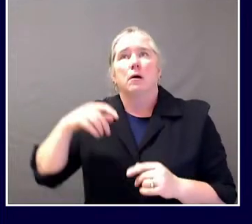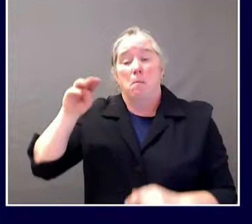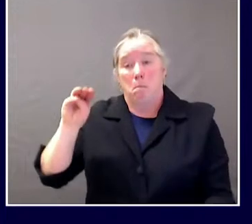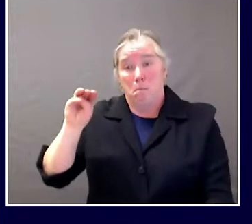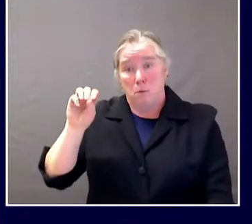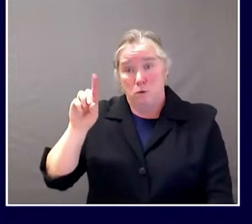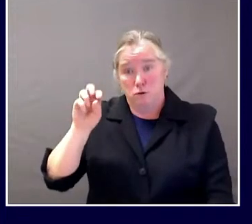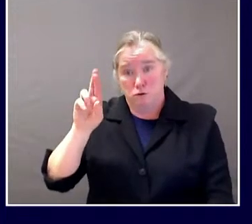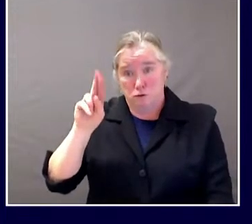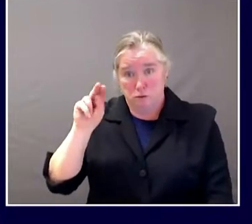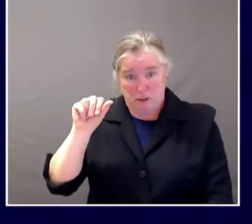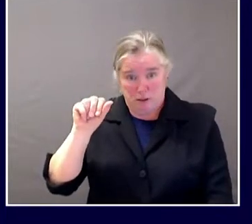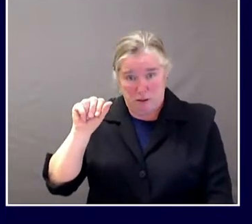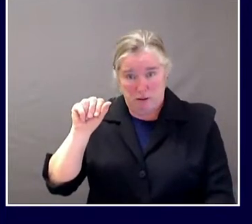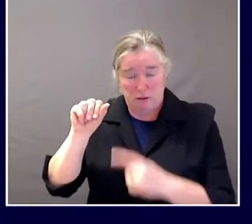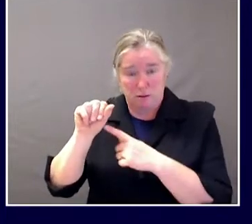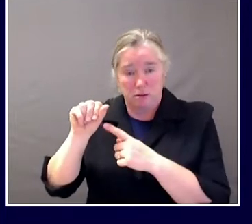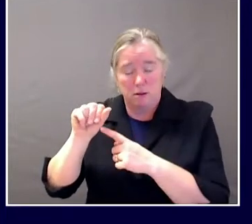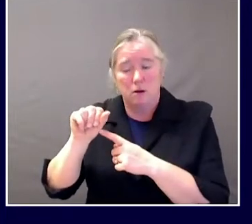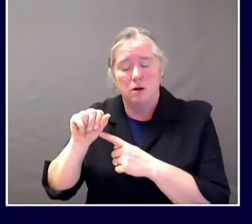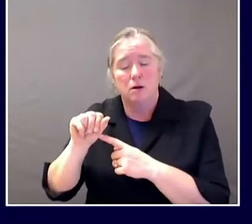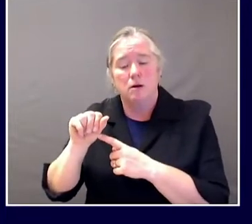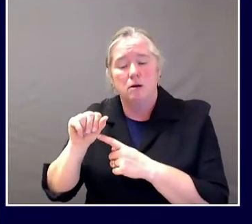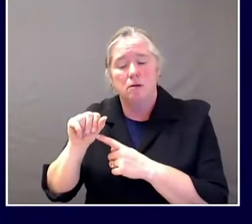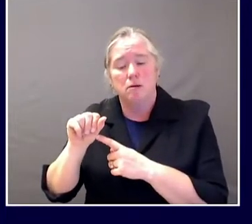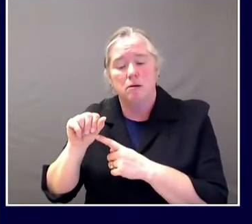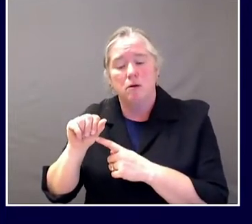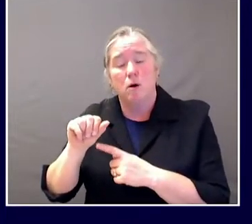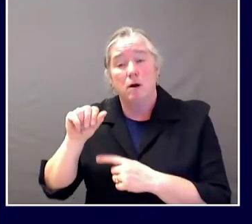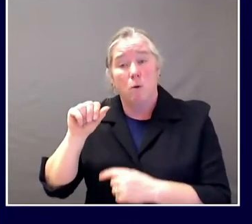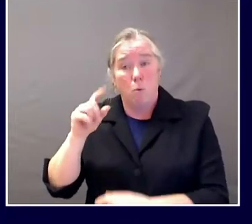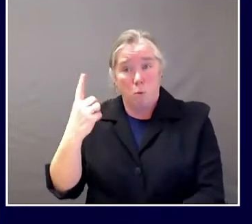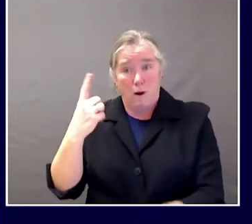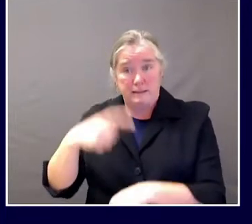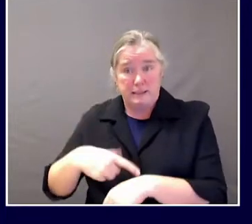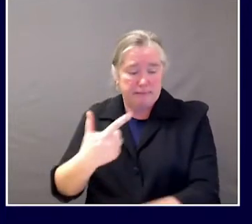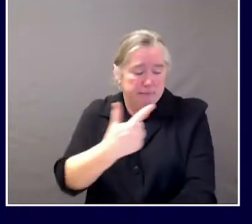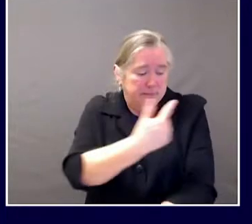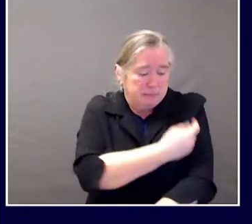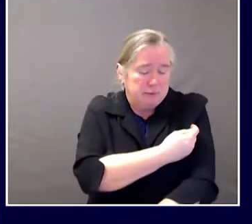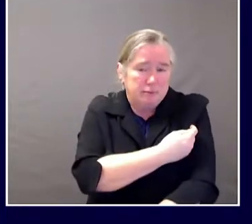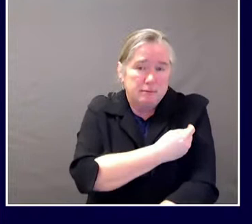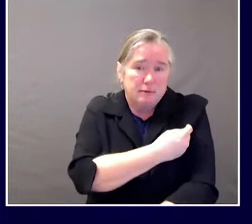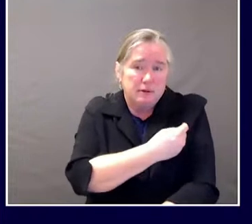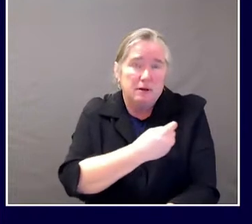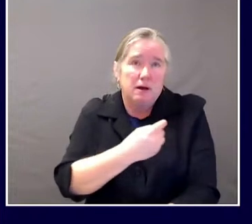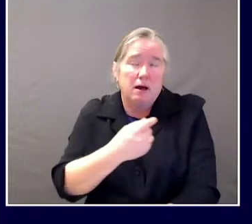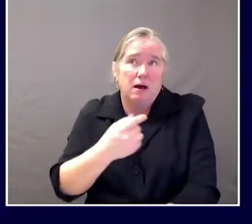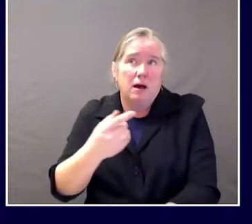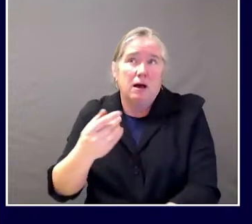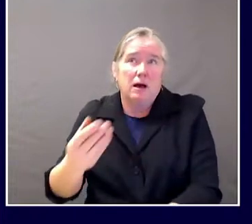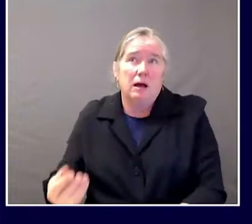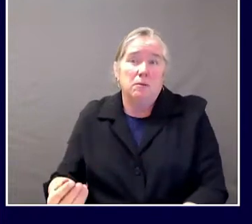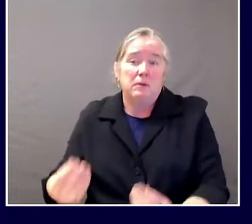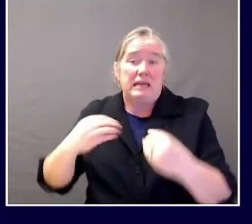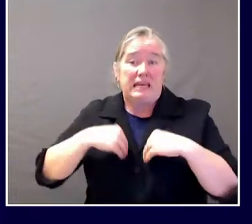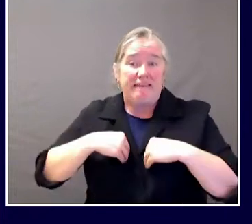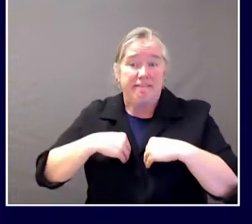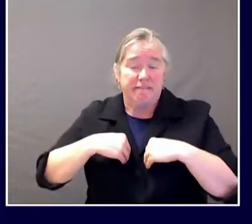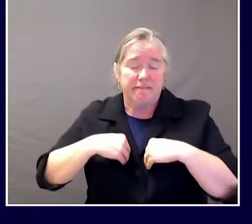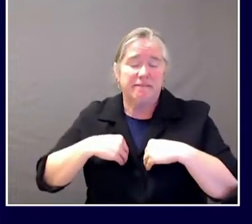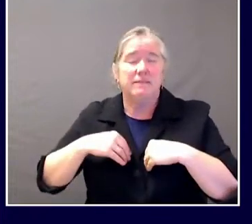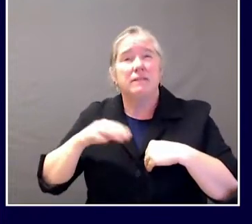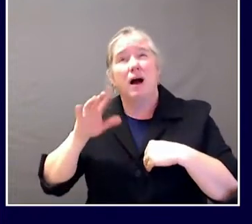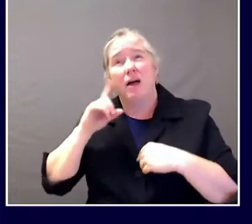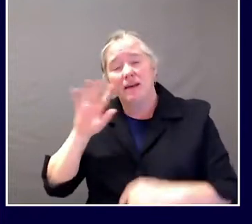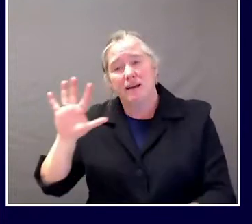vaccine affords roughly about 50%, I believe the exact number was 54% coverage after